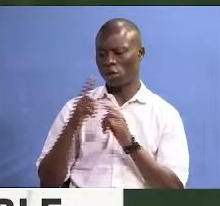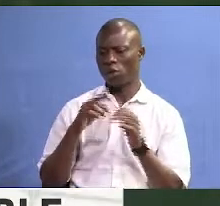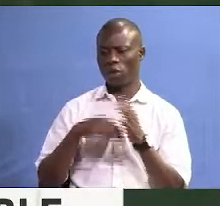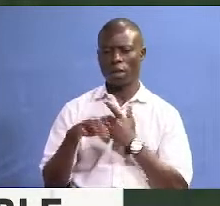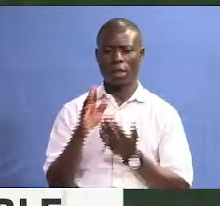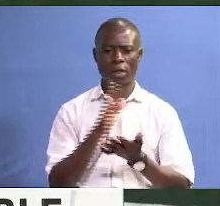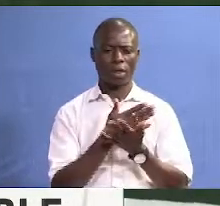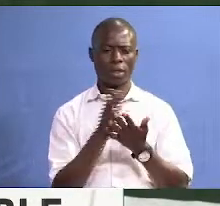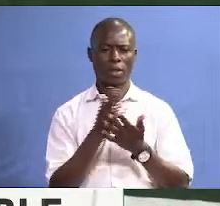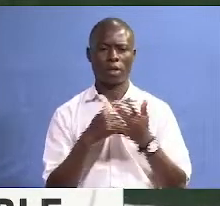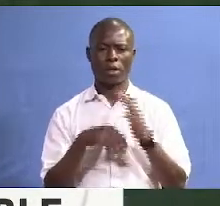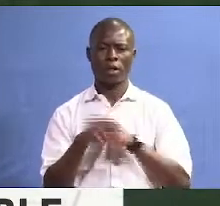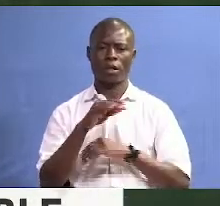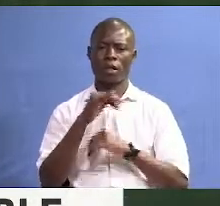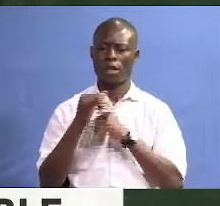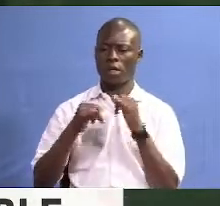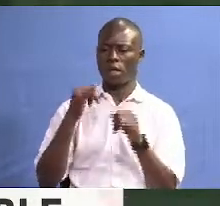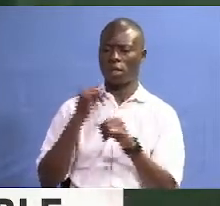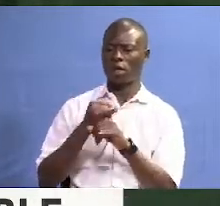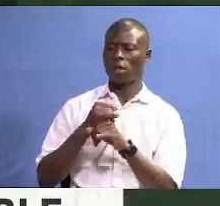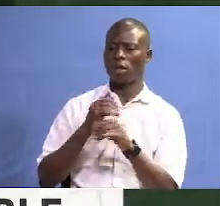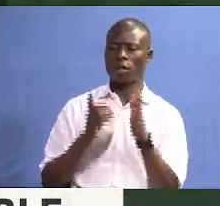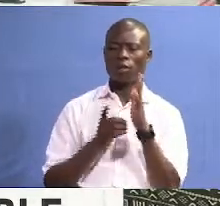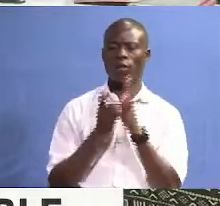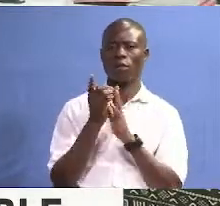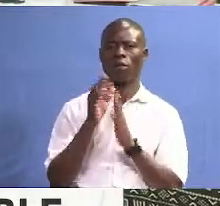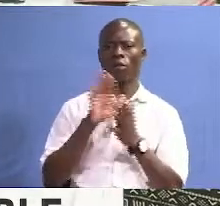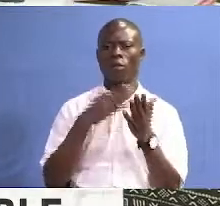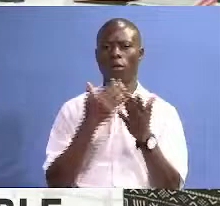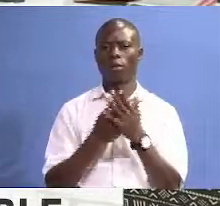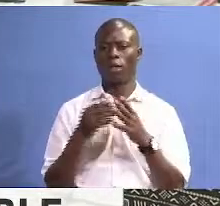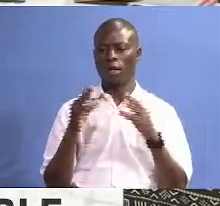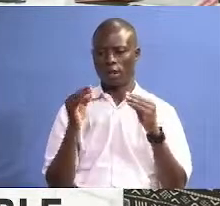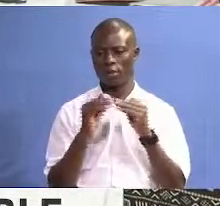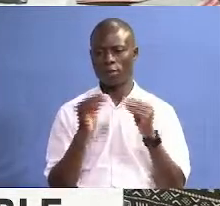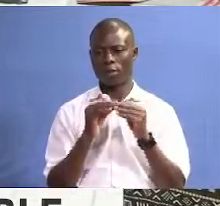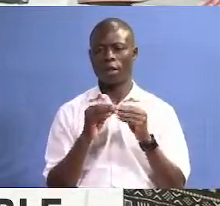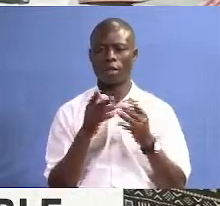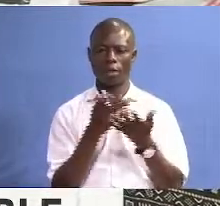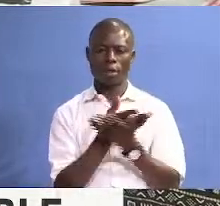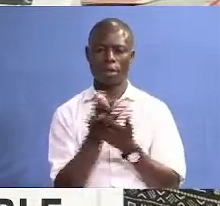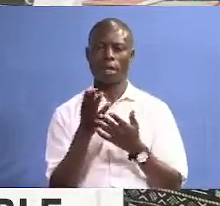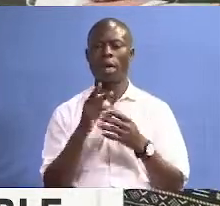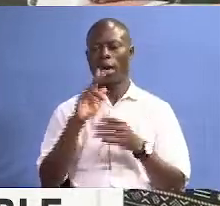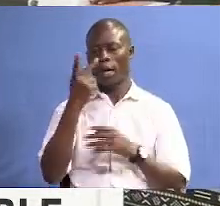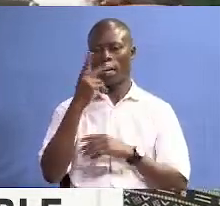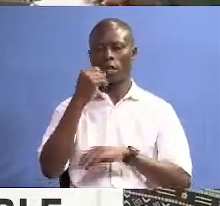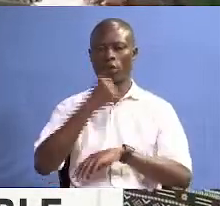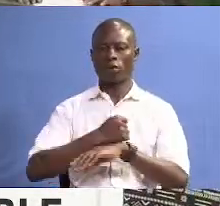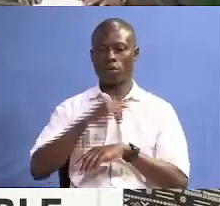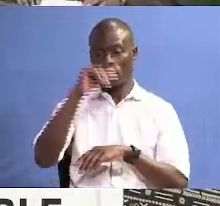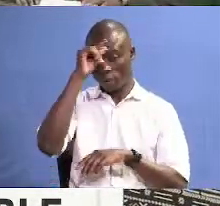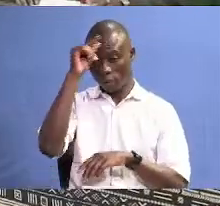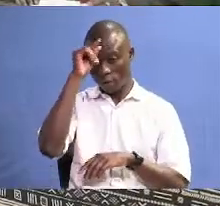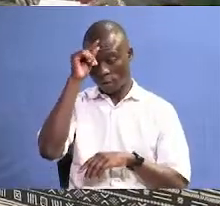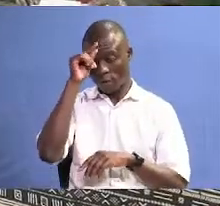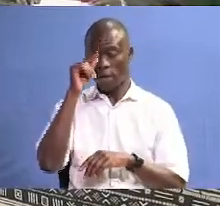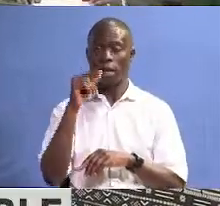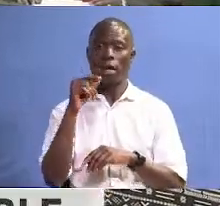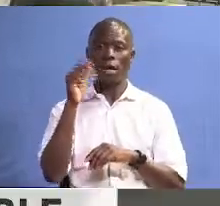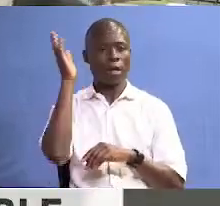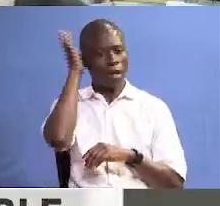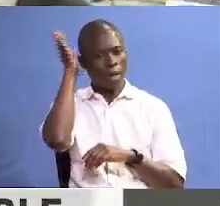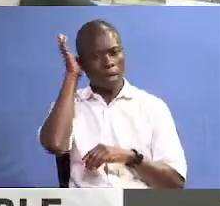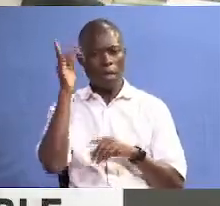the inaugural National Development Implementation Committee meeting at the Kenya School of Government, Mudavadi reiterated the